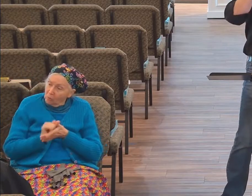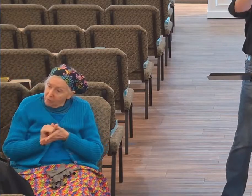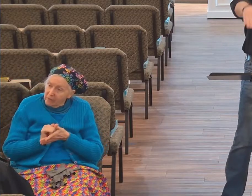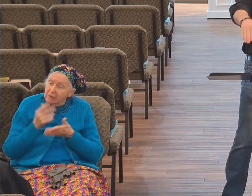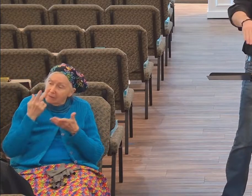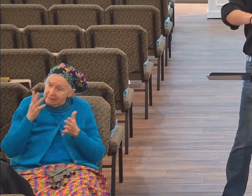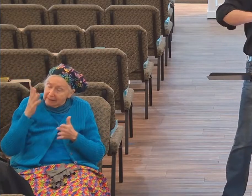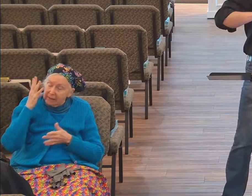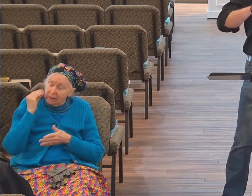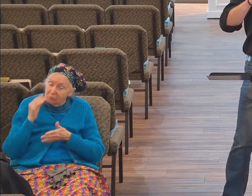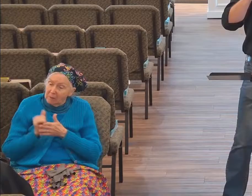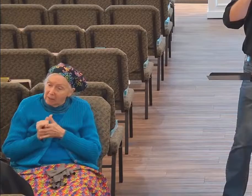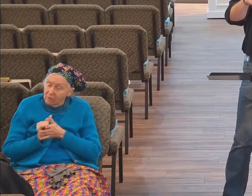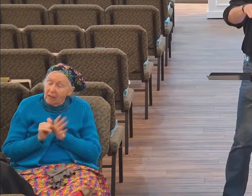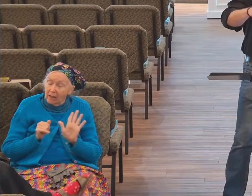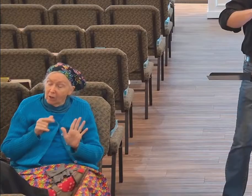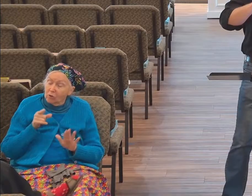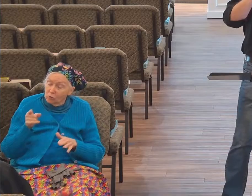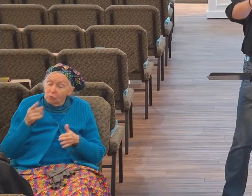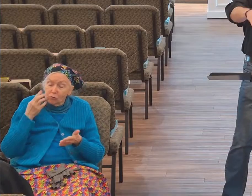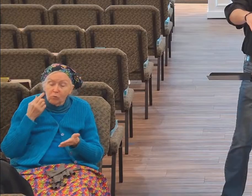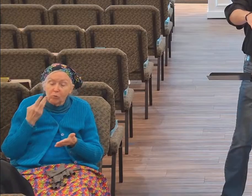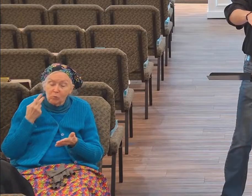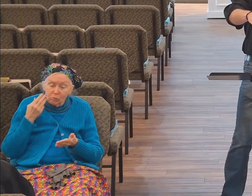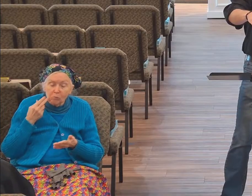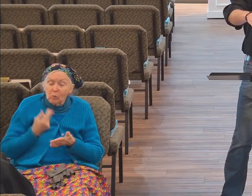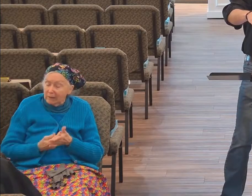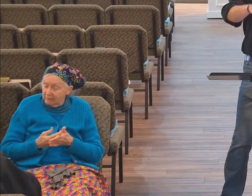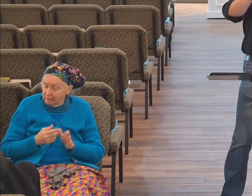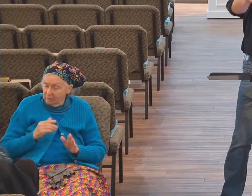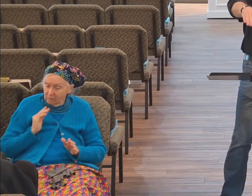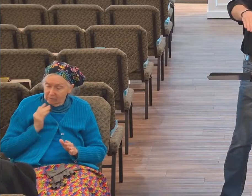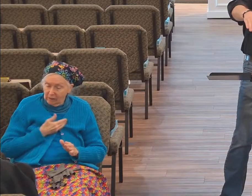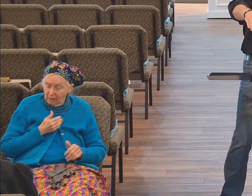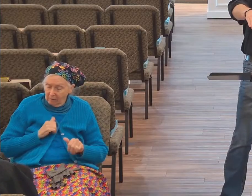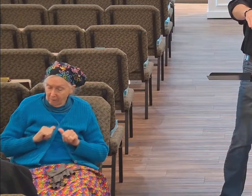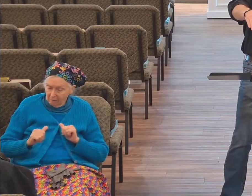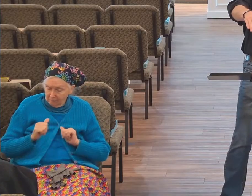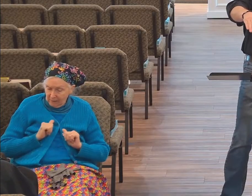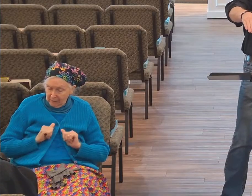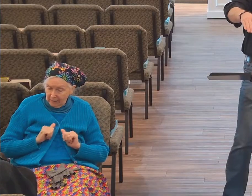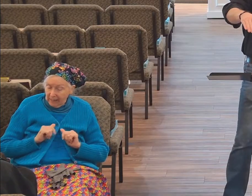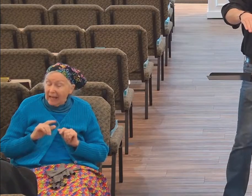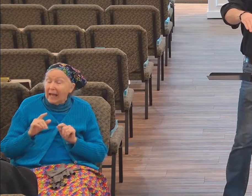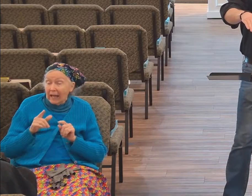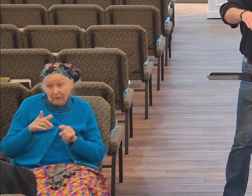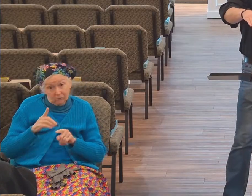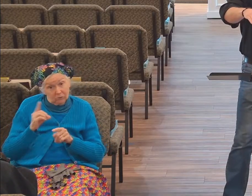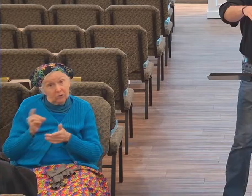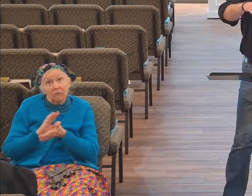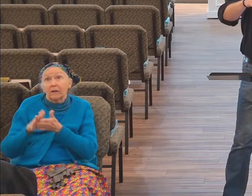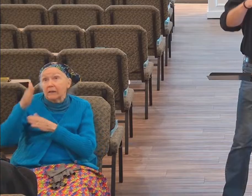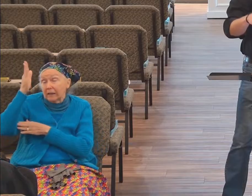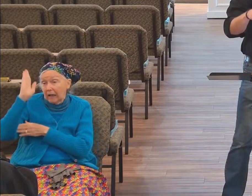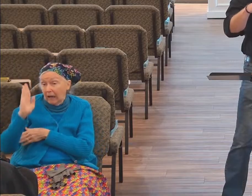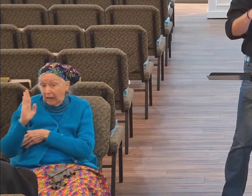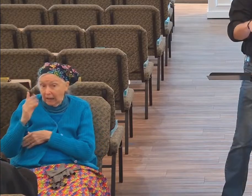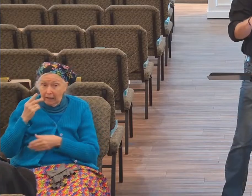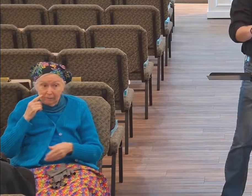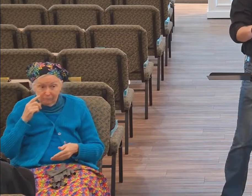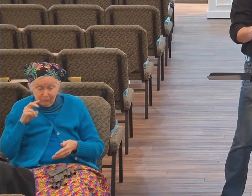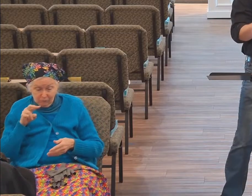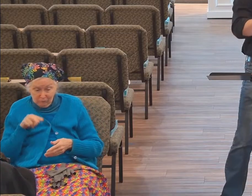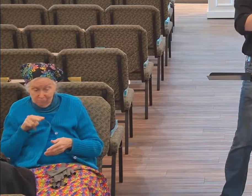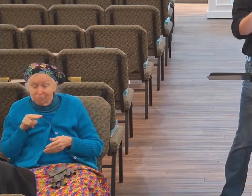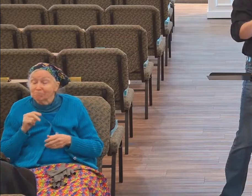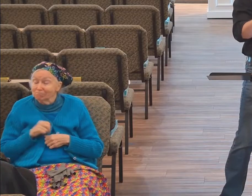this, you are witnesses, and then he brings in divine accountability, right? So is God, okay? And then he connects what he says